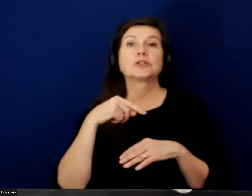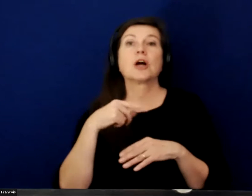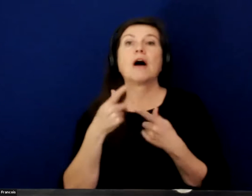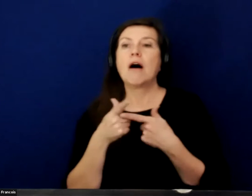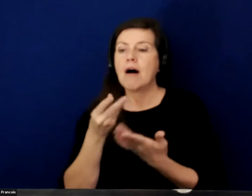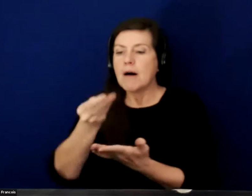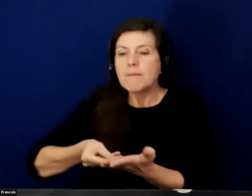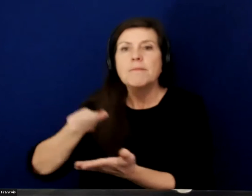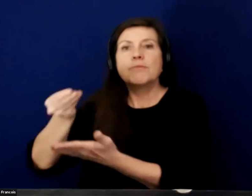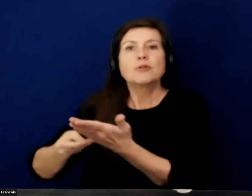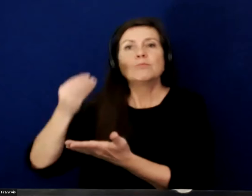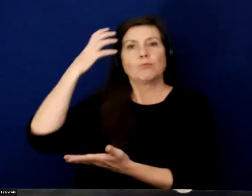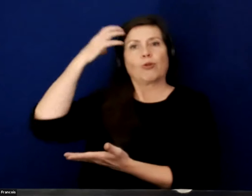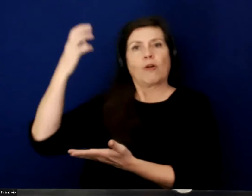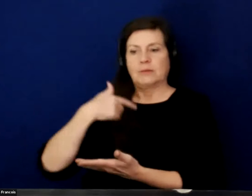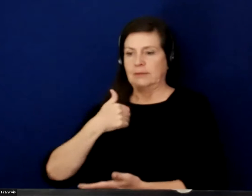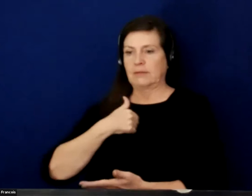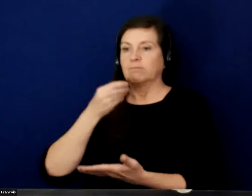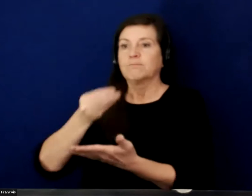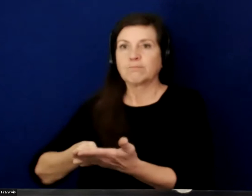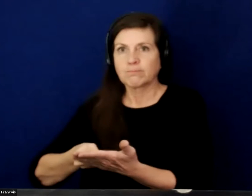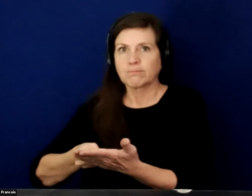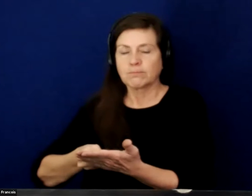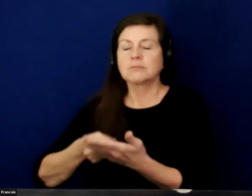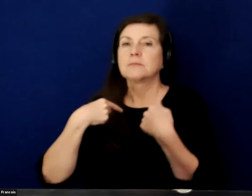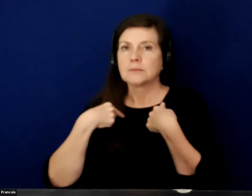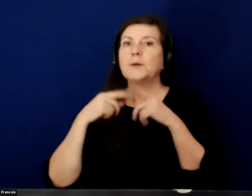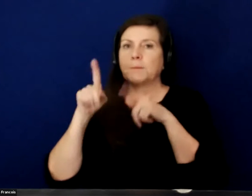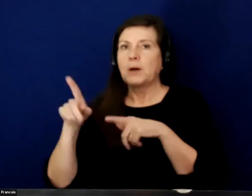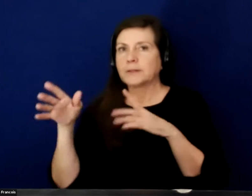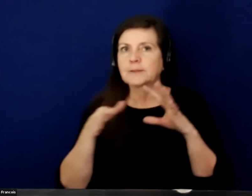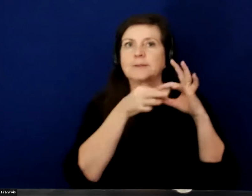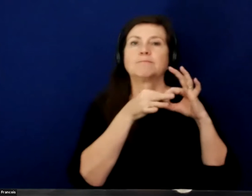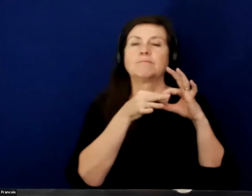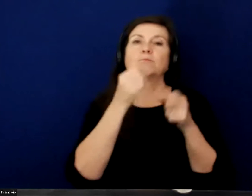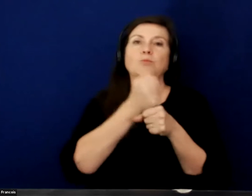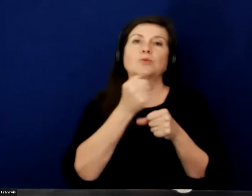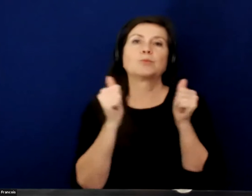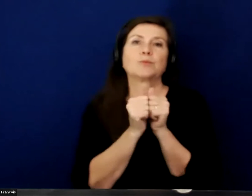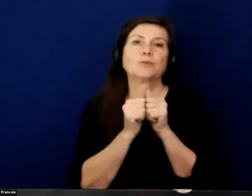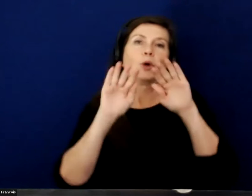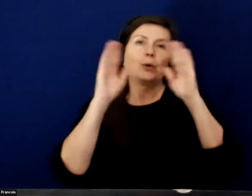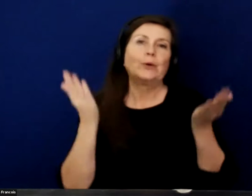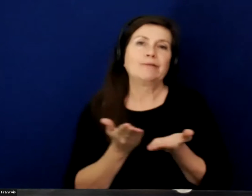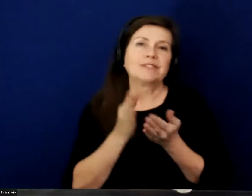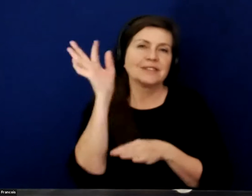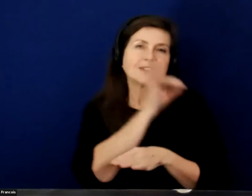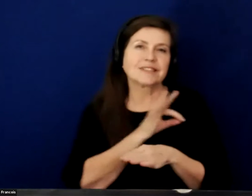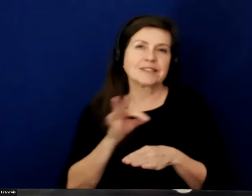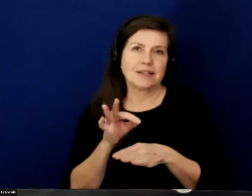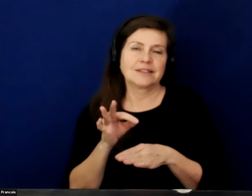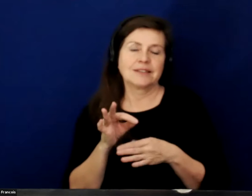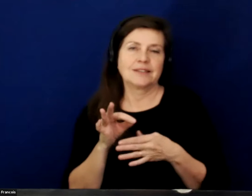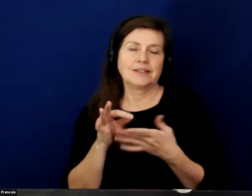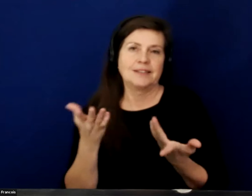procurement that we should work with universal design. So it's there,